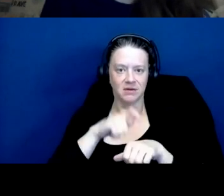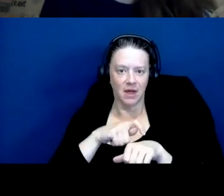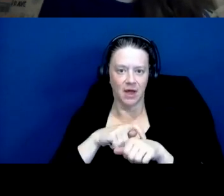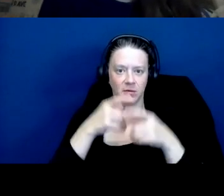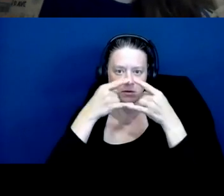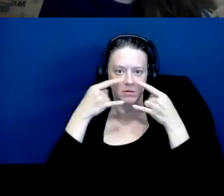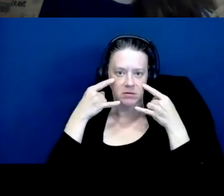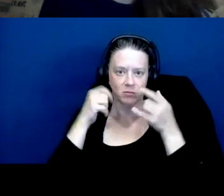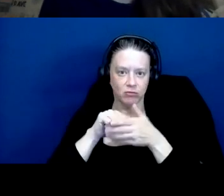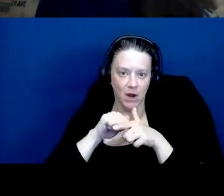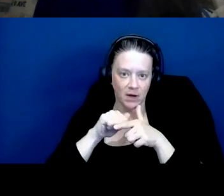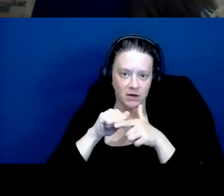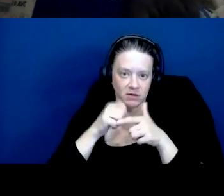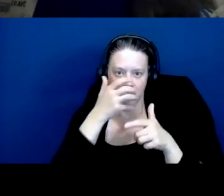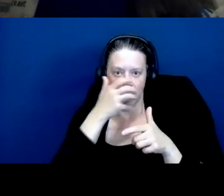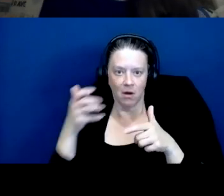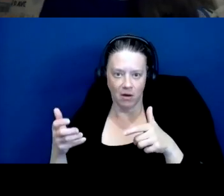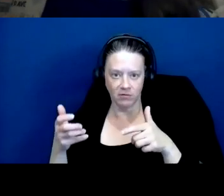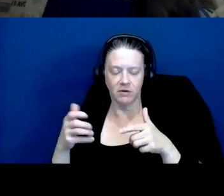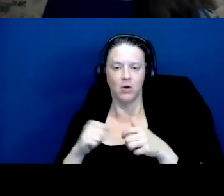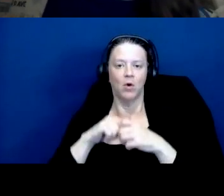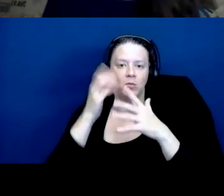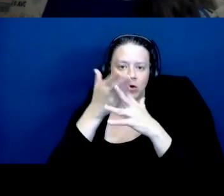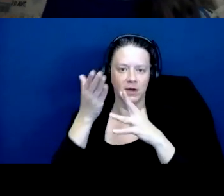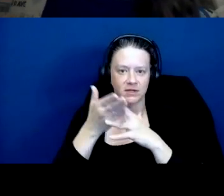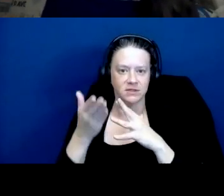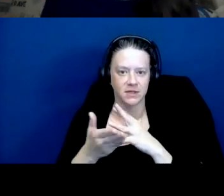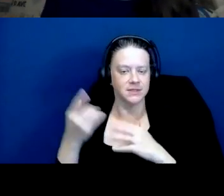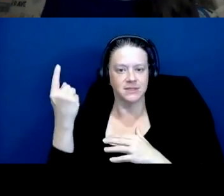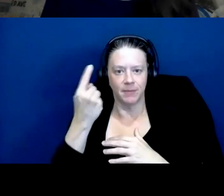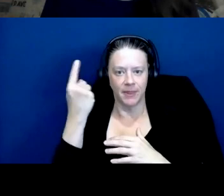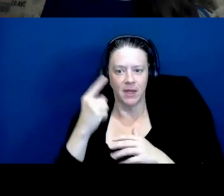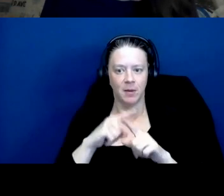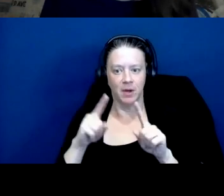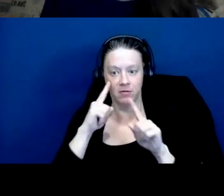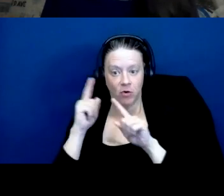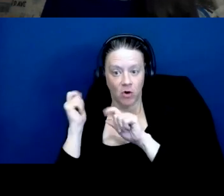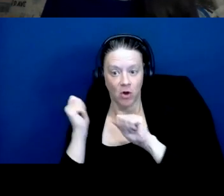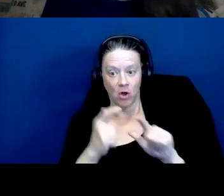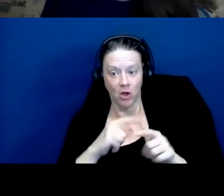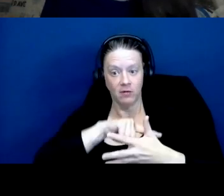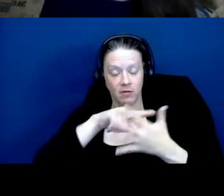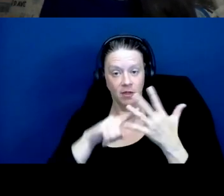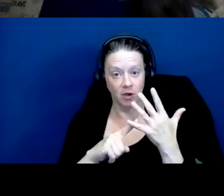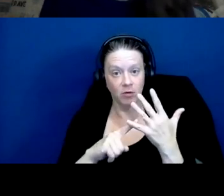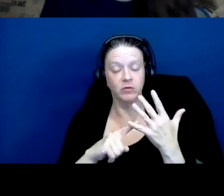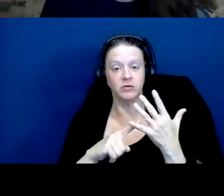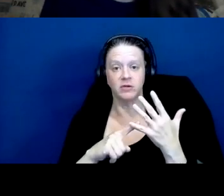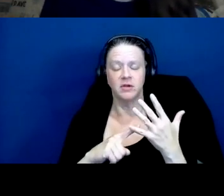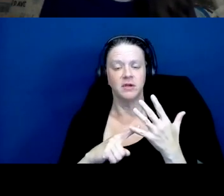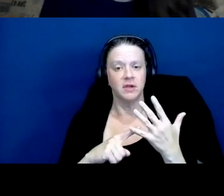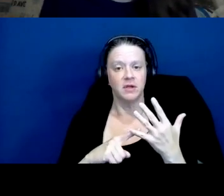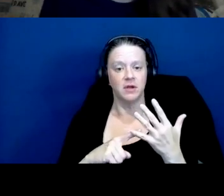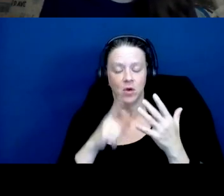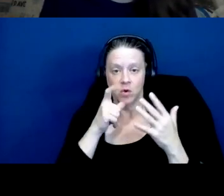incentives to wear the mask or breaks. But for all of those who can work on this, it is still important